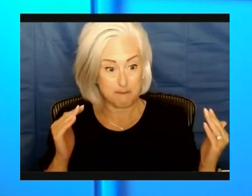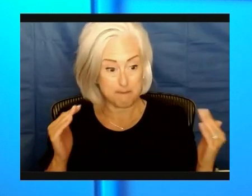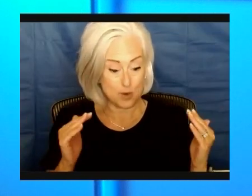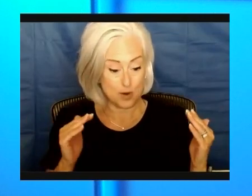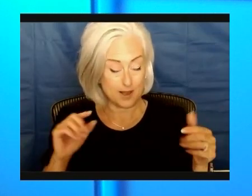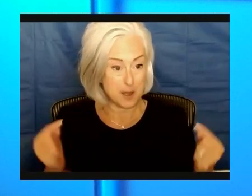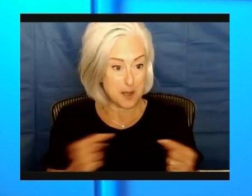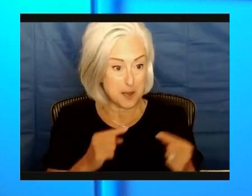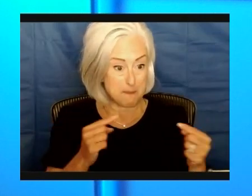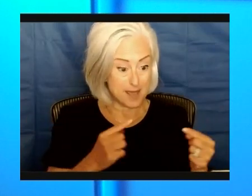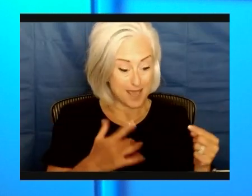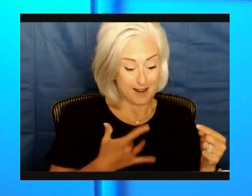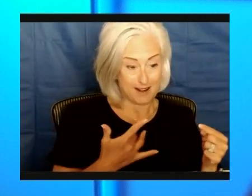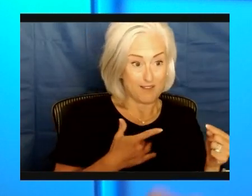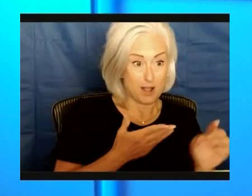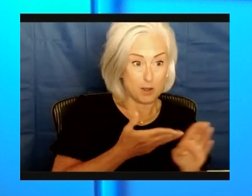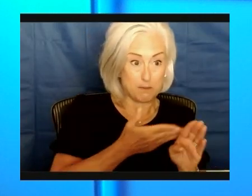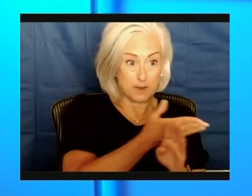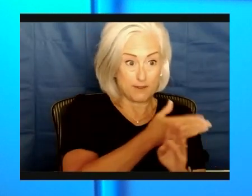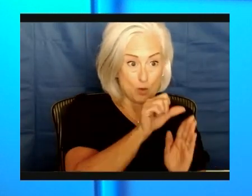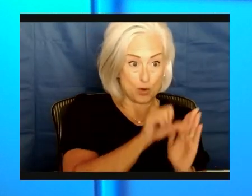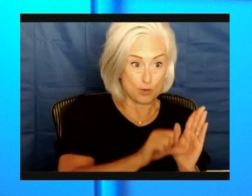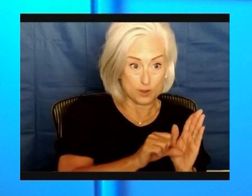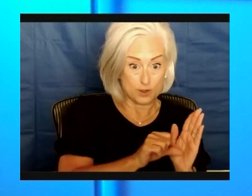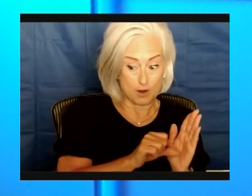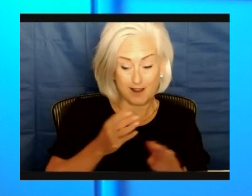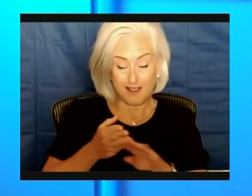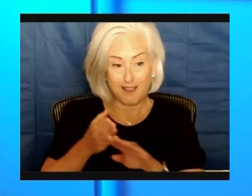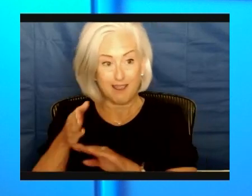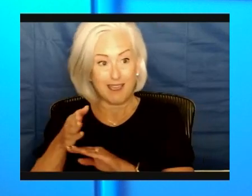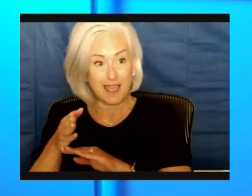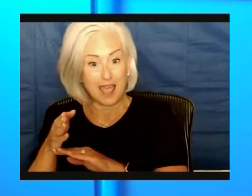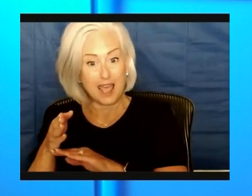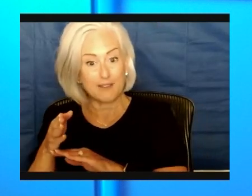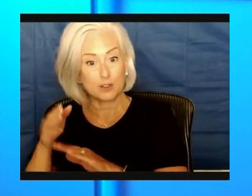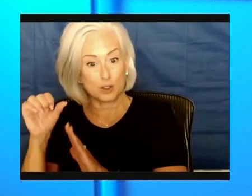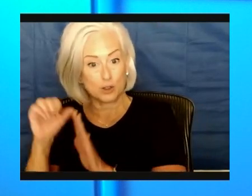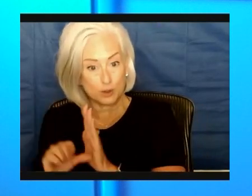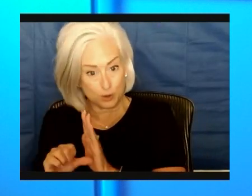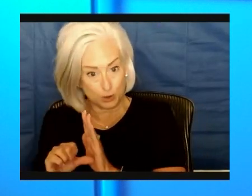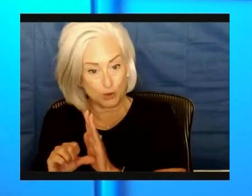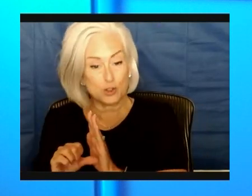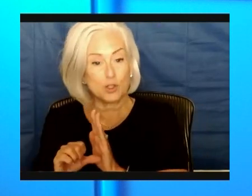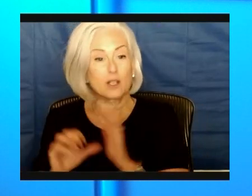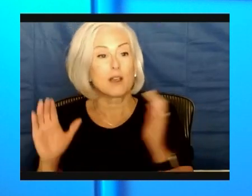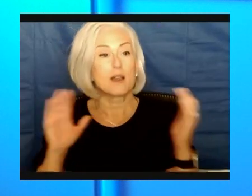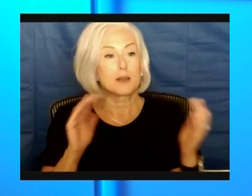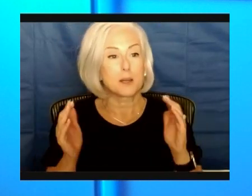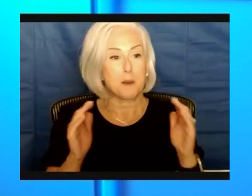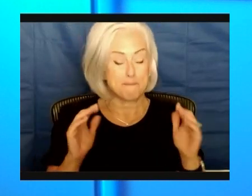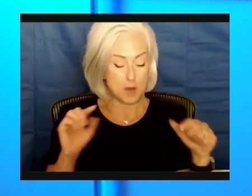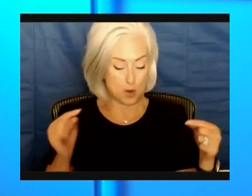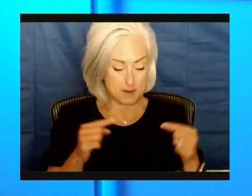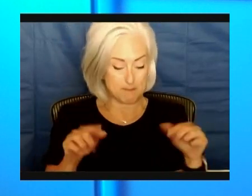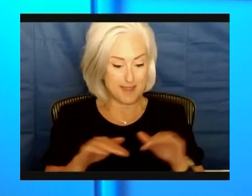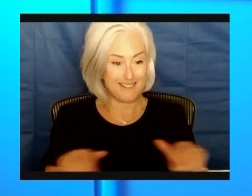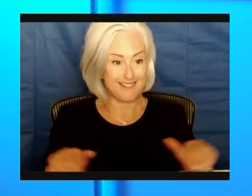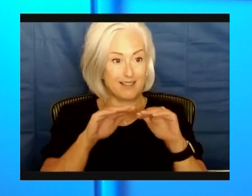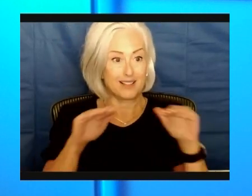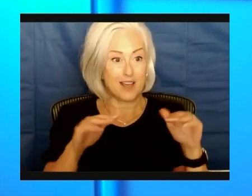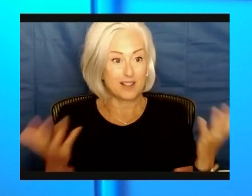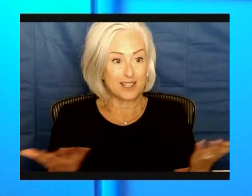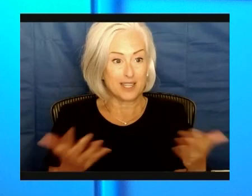operation in Ethiopia and in United States. We are also developing knowledge attitudes